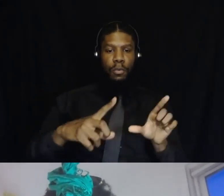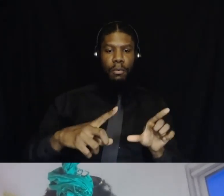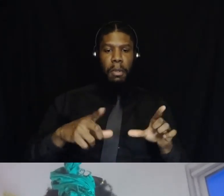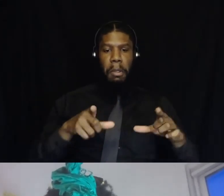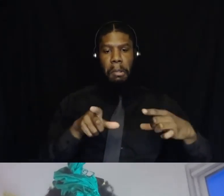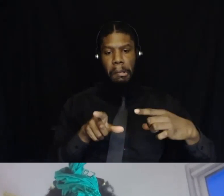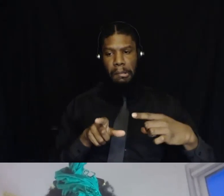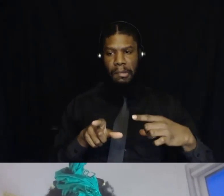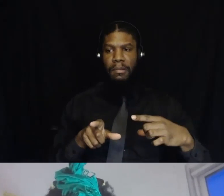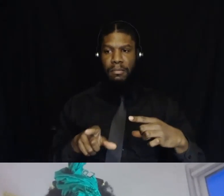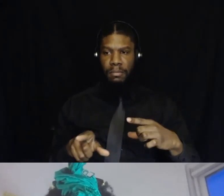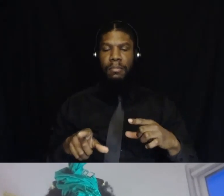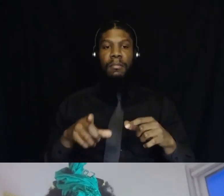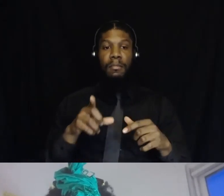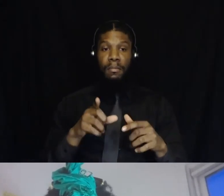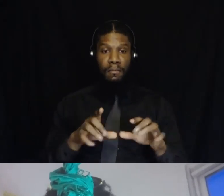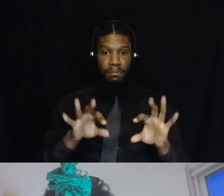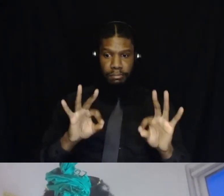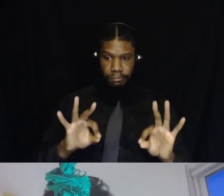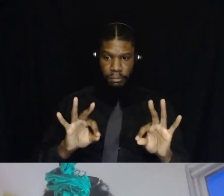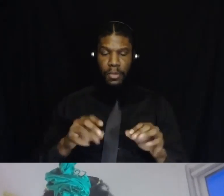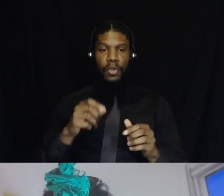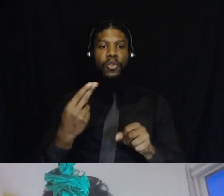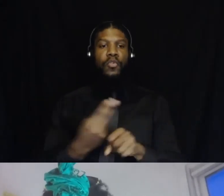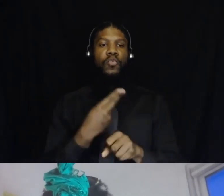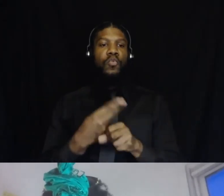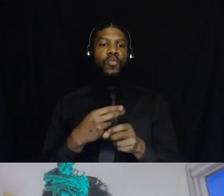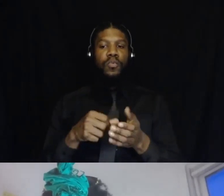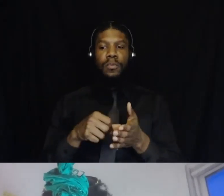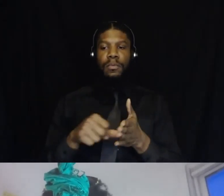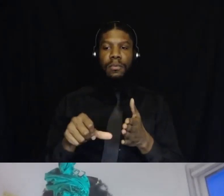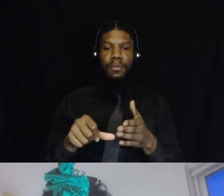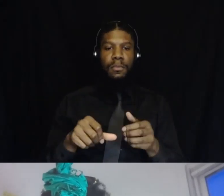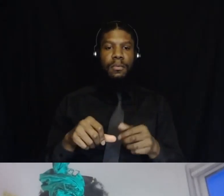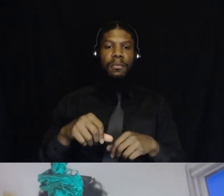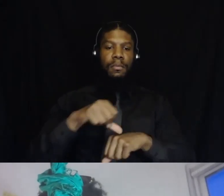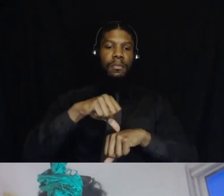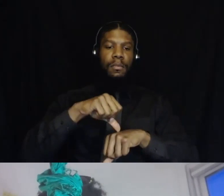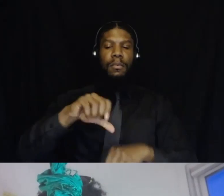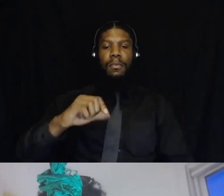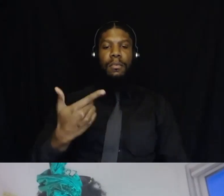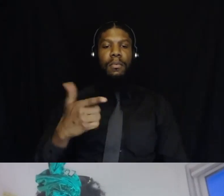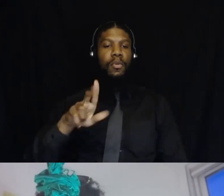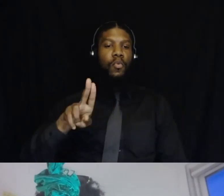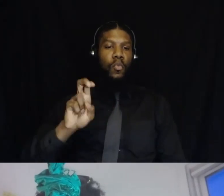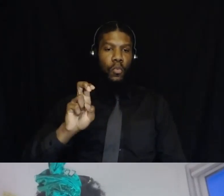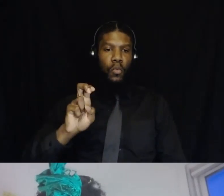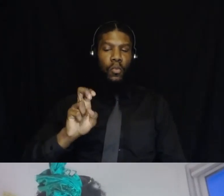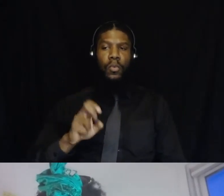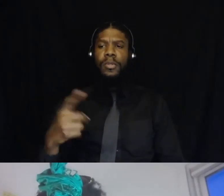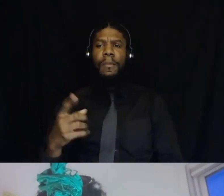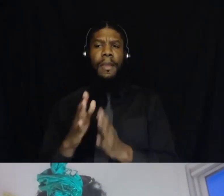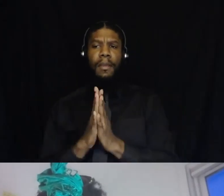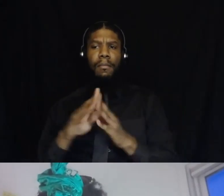have a position, then you will take glue and glue it down. Somebody asked about size of paper within, I saw that real quickly. It's up to you what size. I